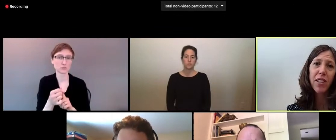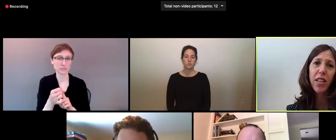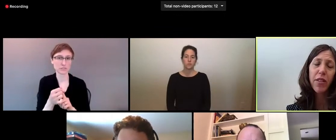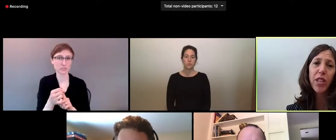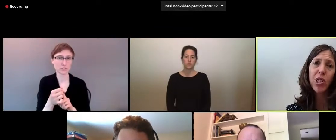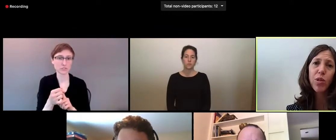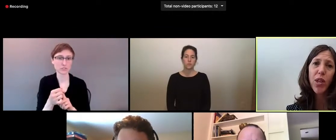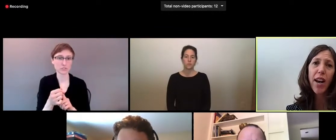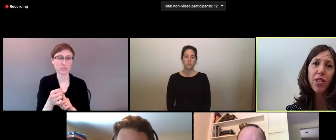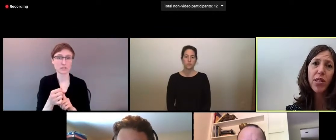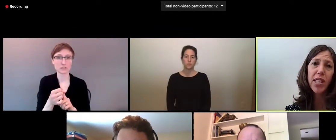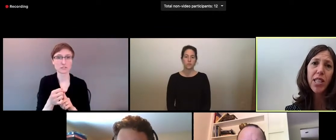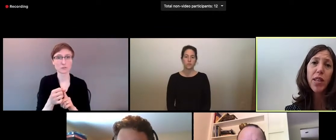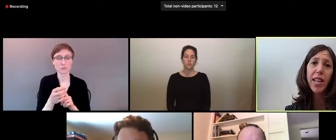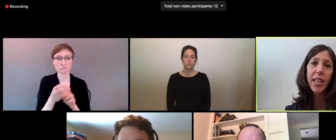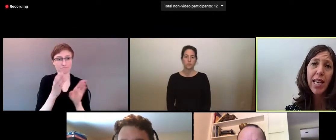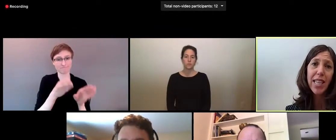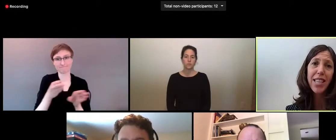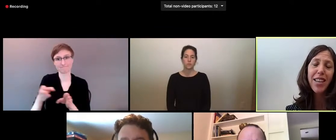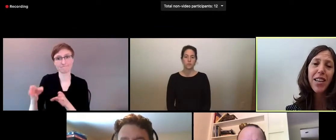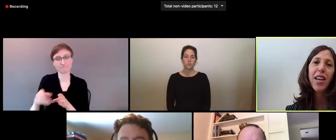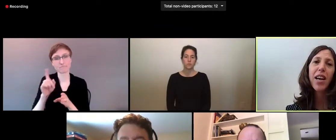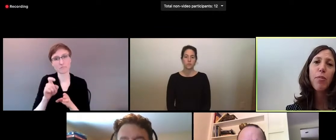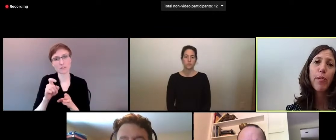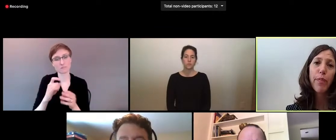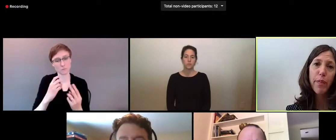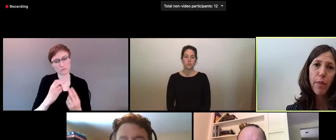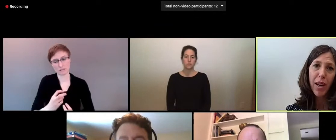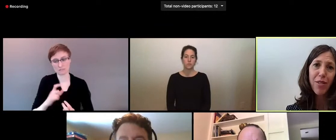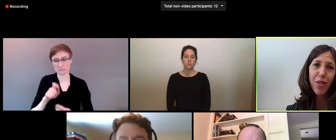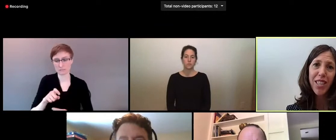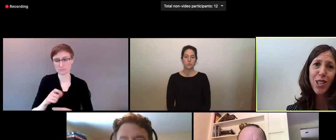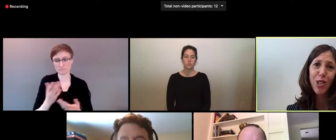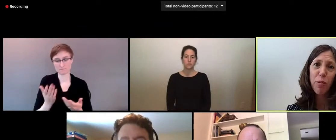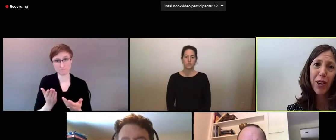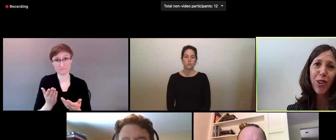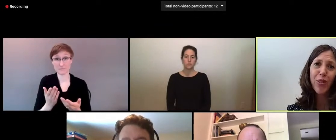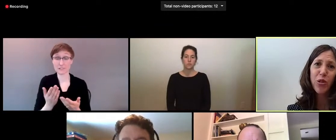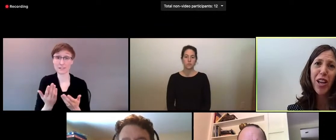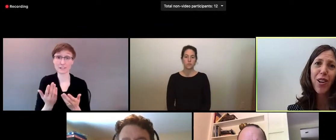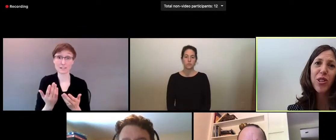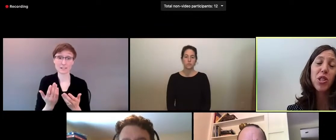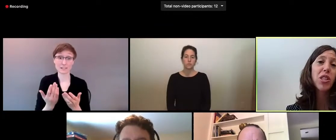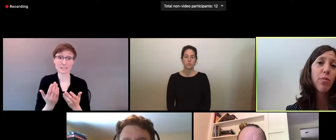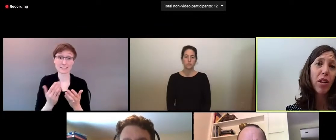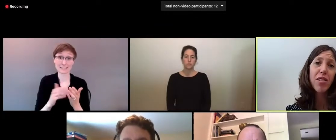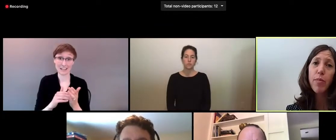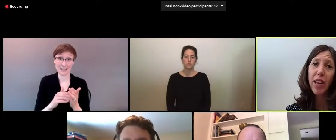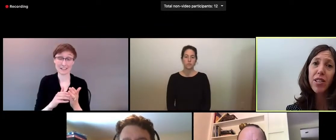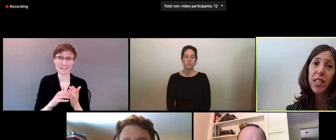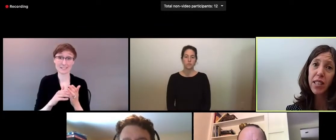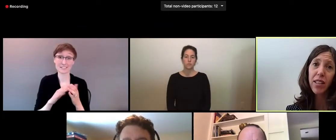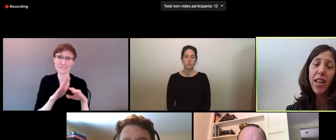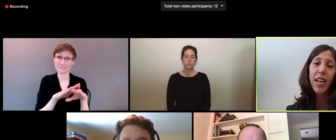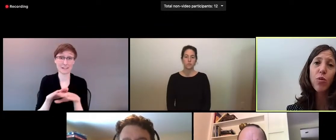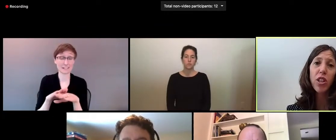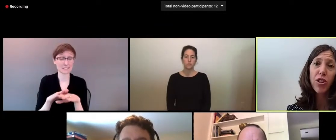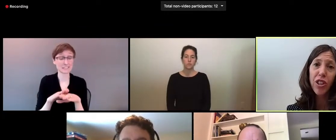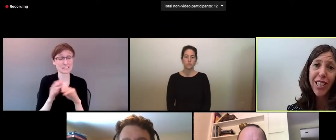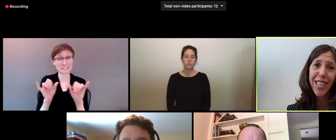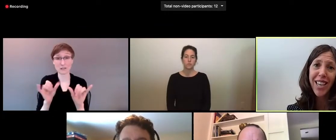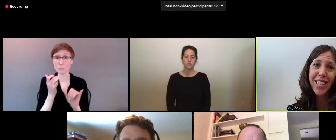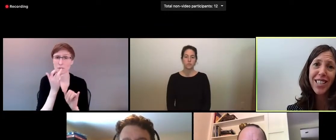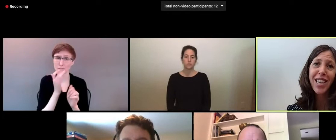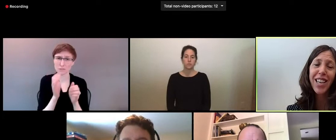I think individuals will have to assess what they need. My advice as your medical officer of health is the smaller the better still, as